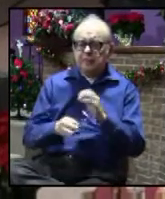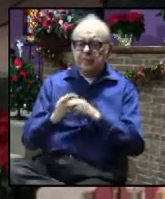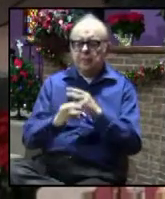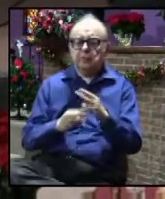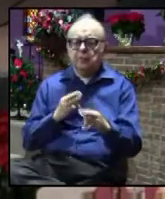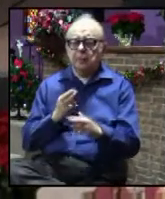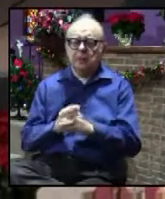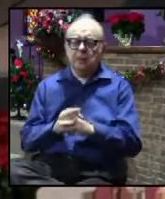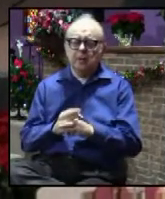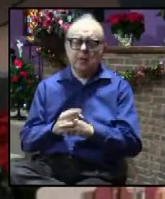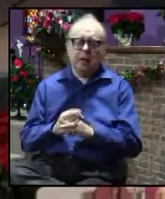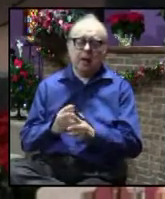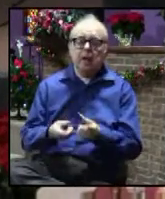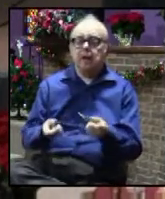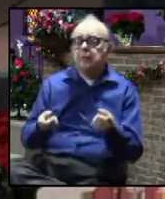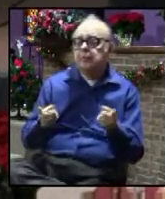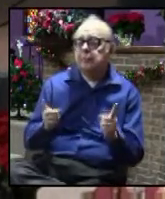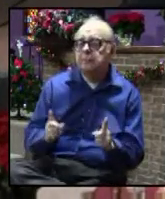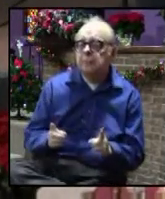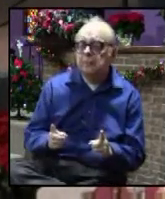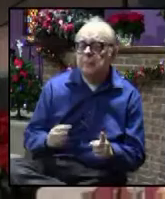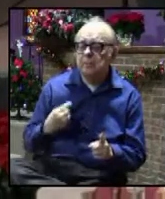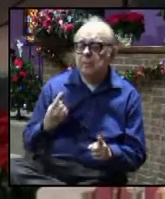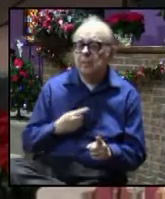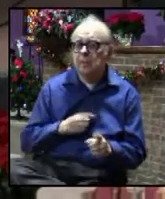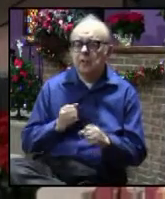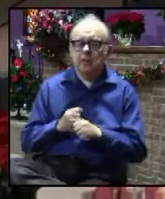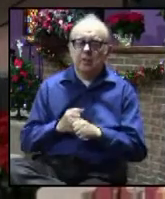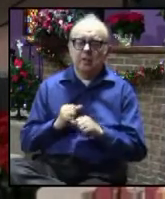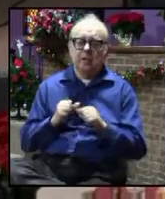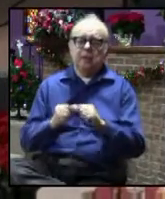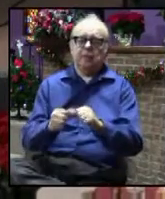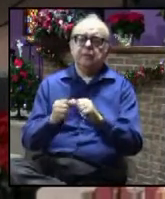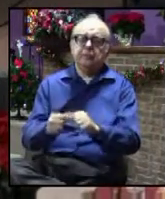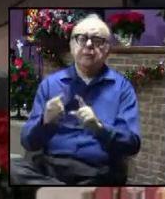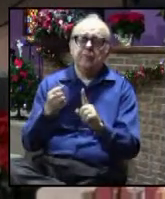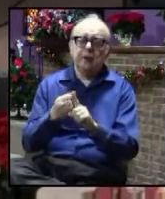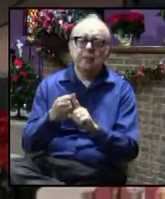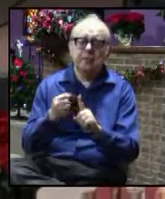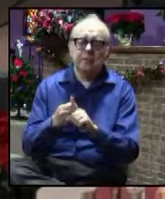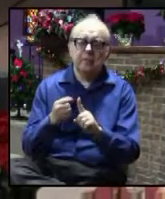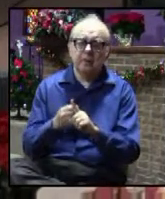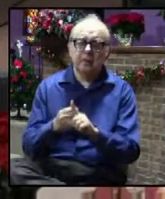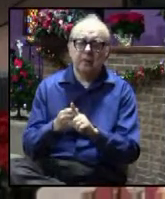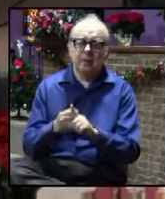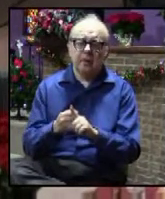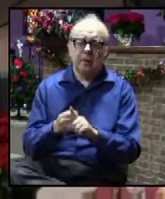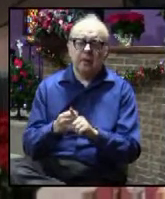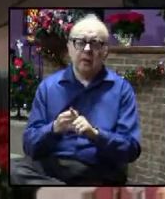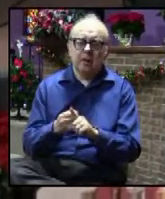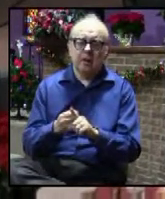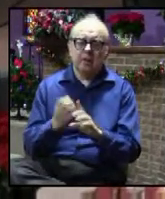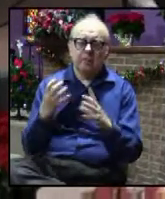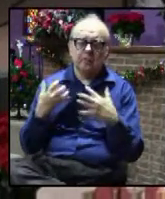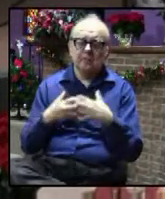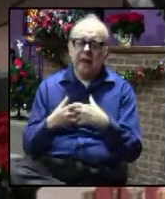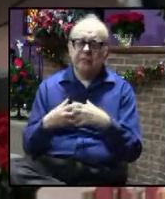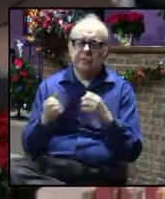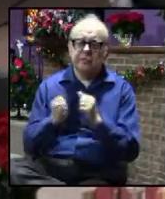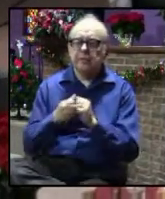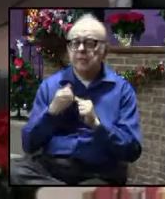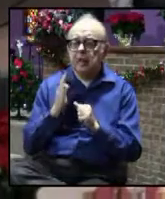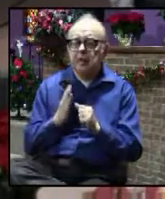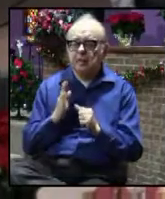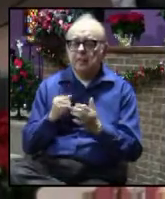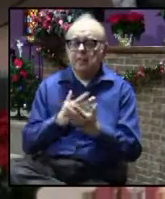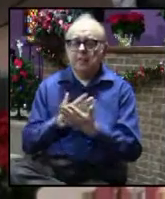world, then what ends up happening is we will maintain that rhythm, be in sync, and you will find that the